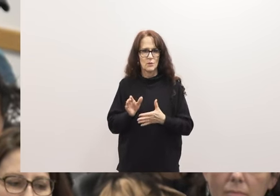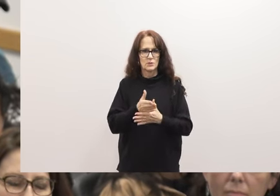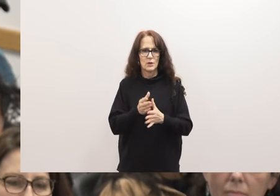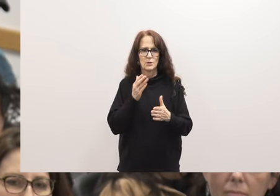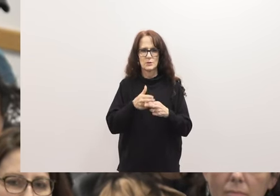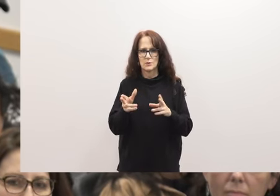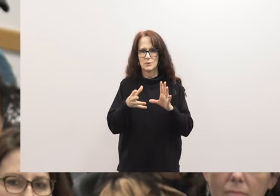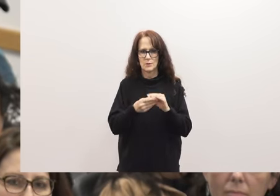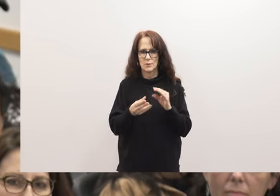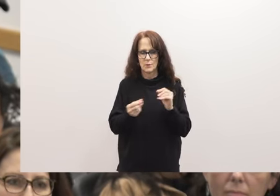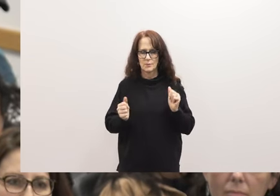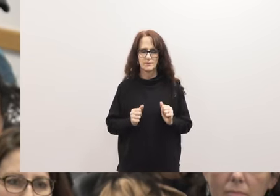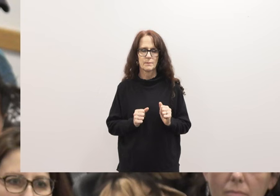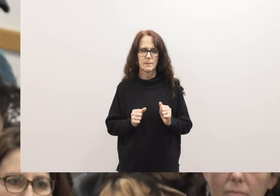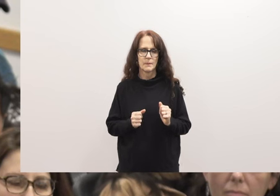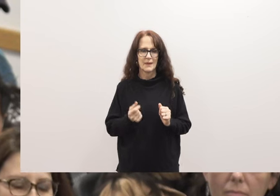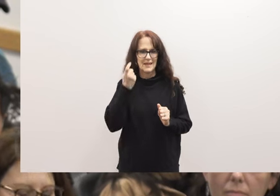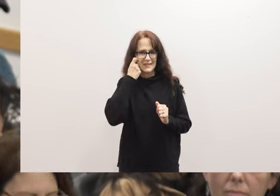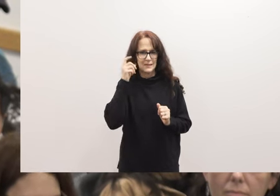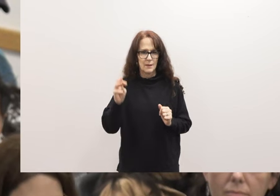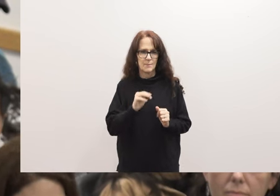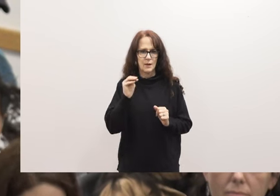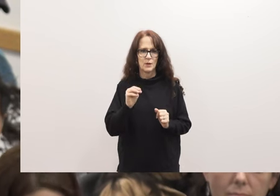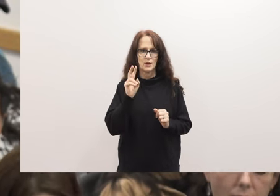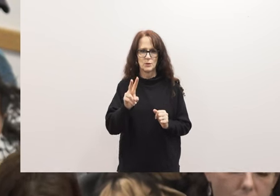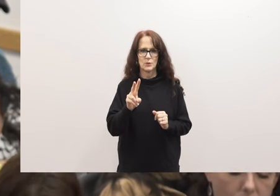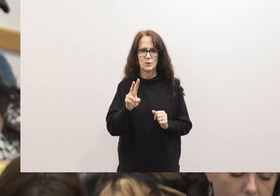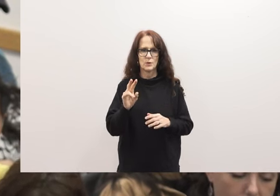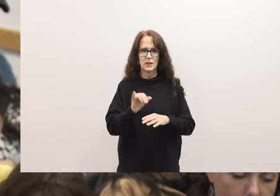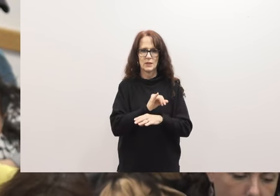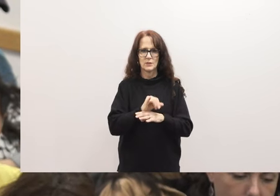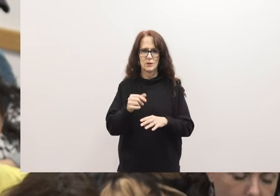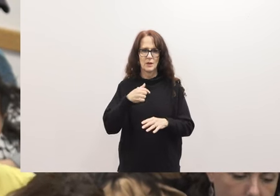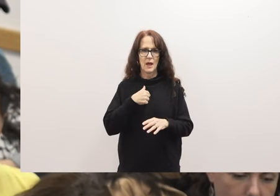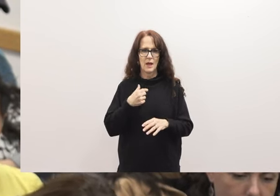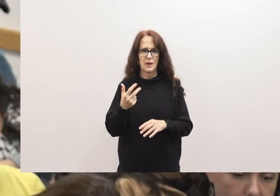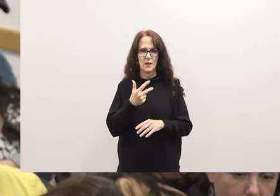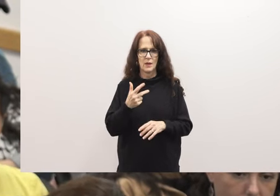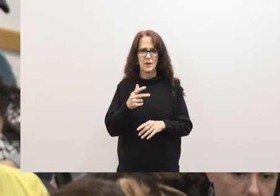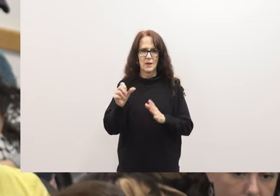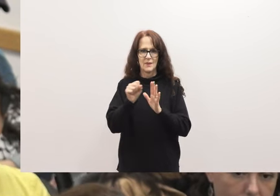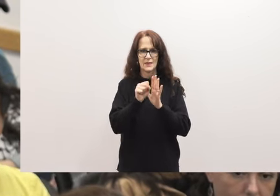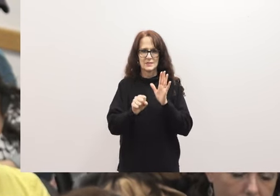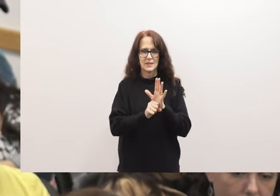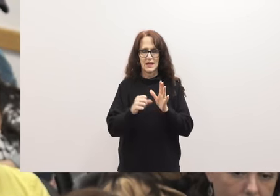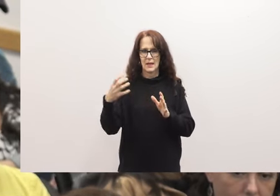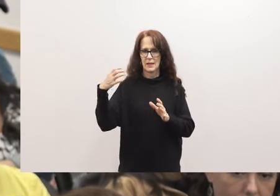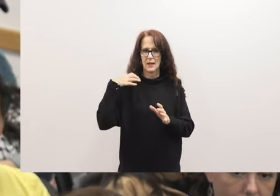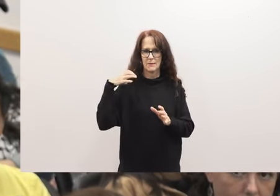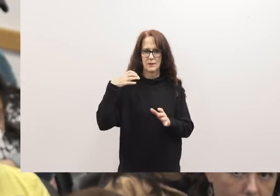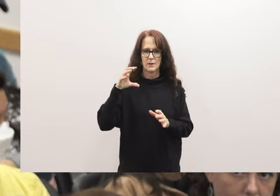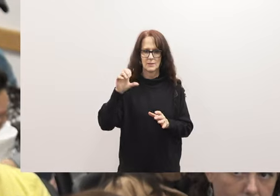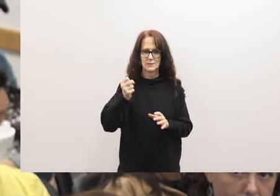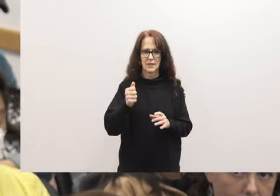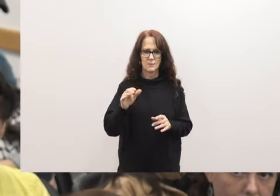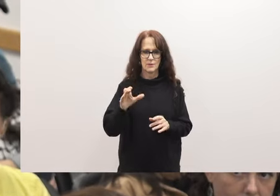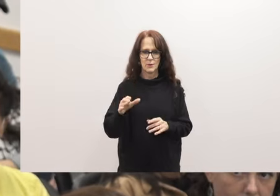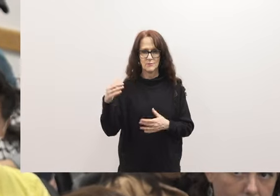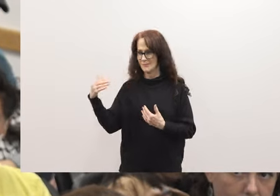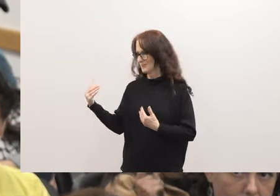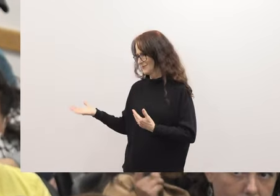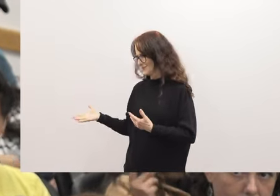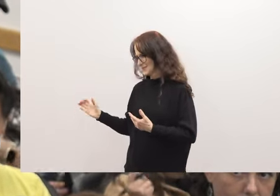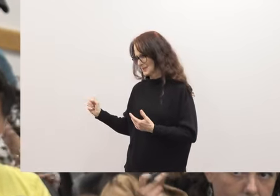story. This past Monday, two of our interns and I went to the state capitol in Sacramento, one of which is right here next